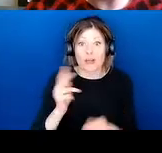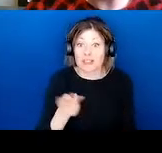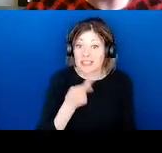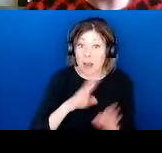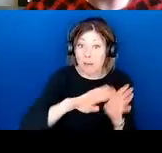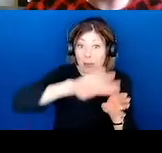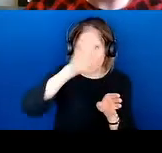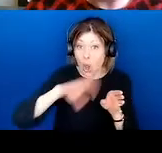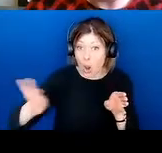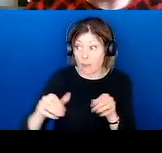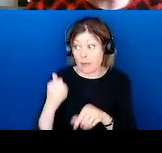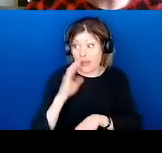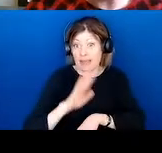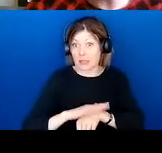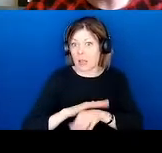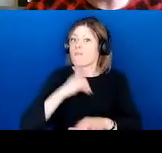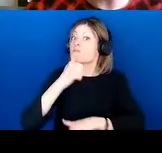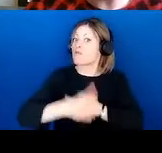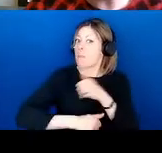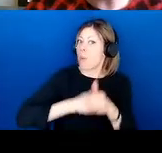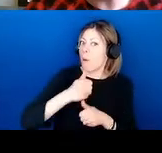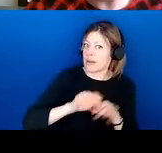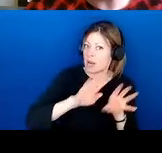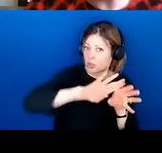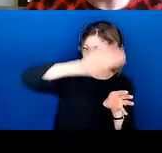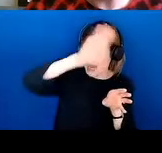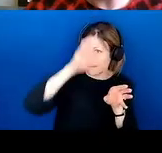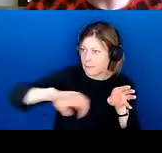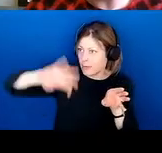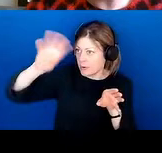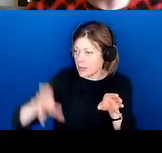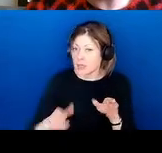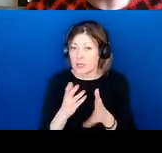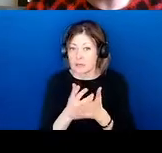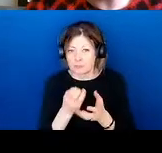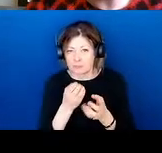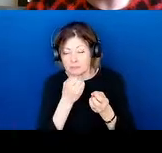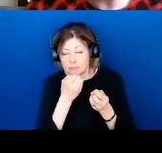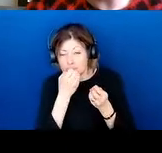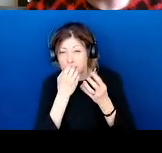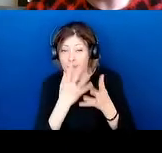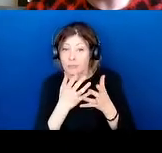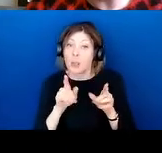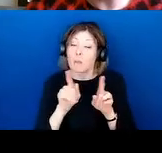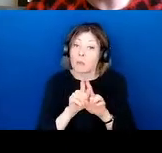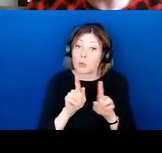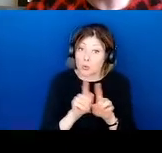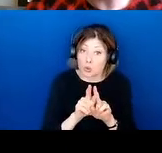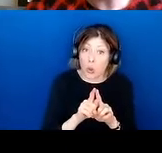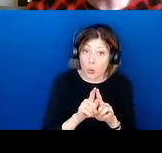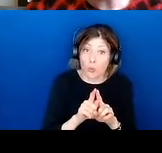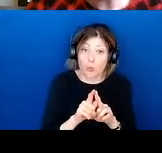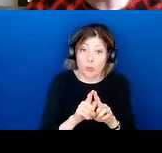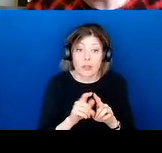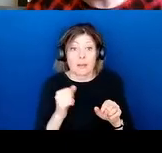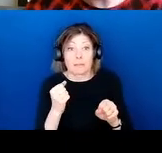aesthetically pleasing and hiding both ends of the lake to give the impression of a much bigger lake.